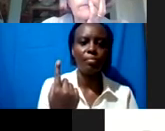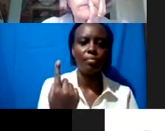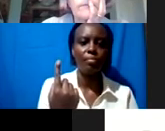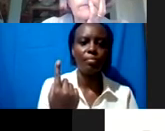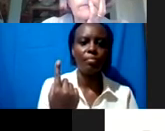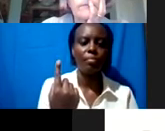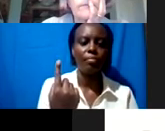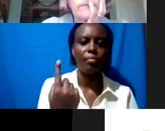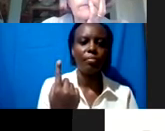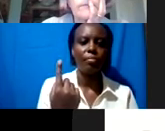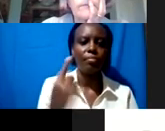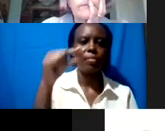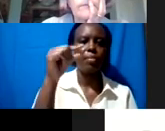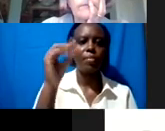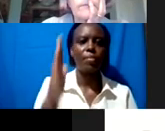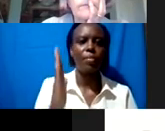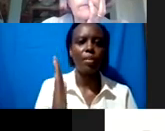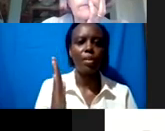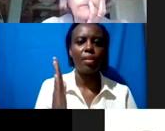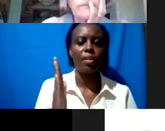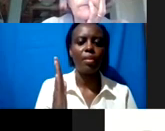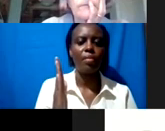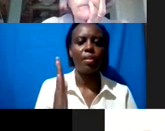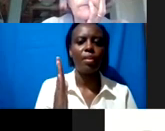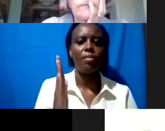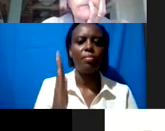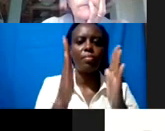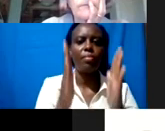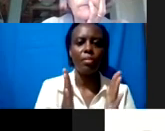require the governor candidates to